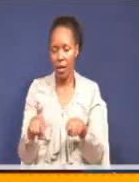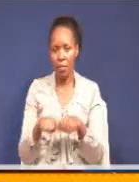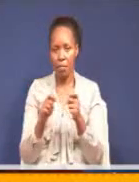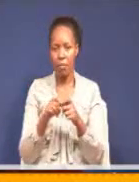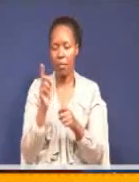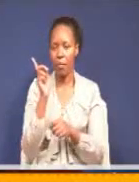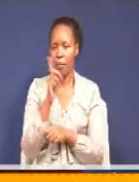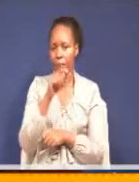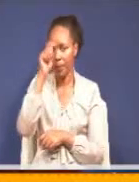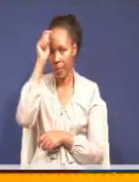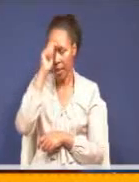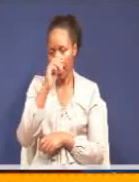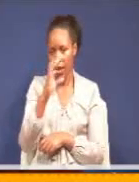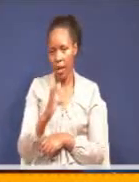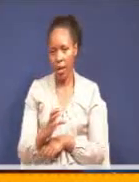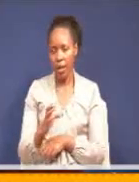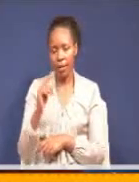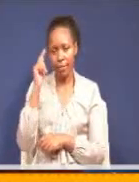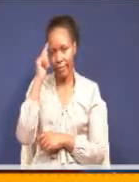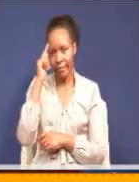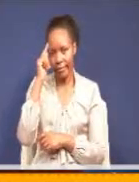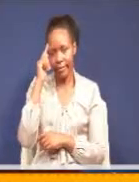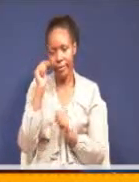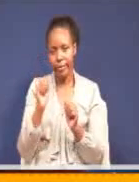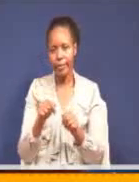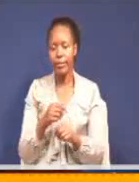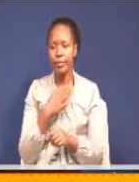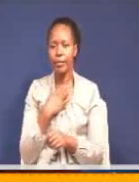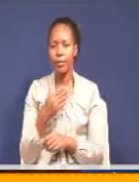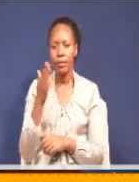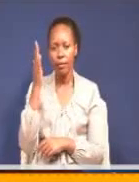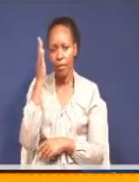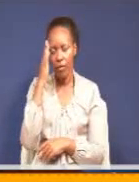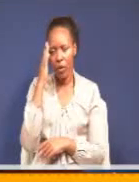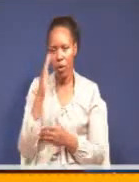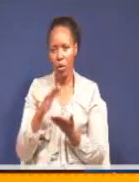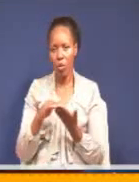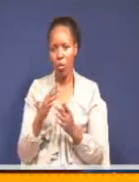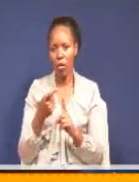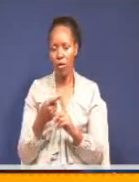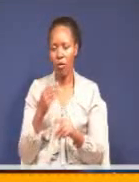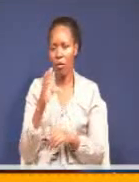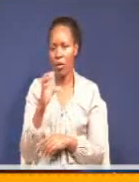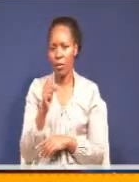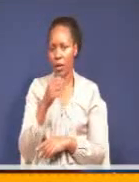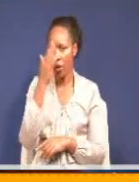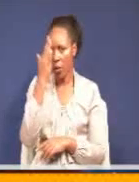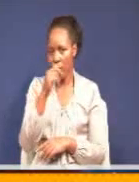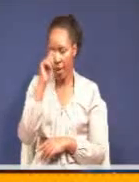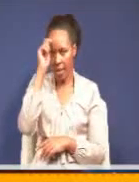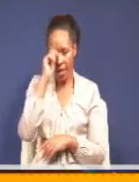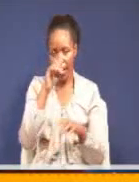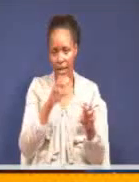Tharaka constituency, Honorable Speaker, I think I would request to know from Honorable Minister, why has Tharaka suffered